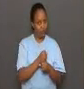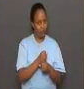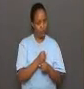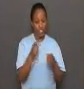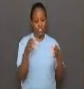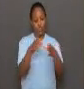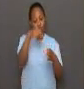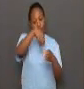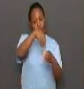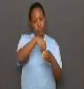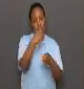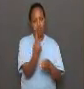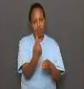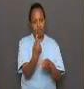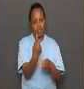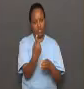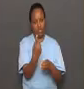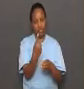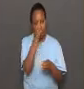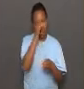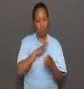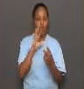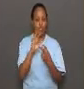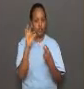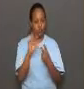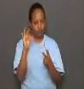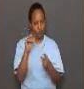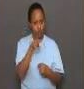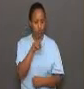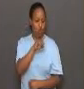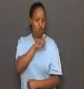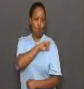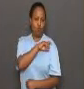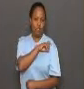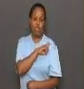your group to act as a member of the police force.